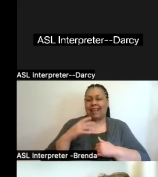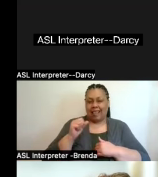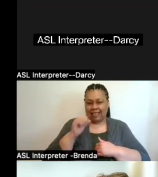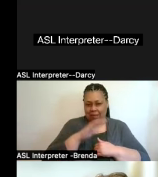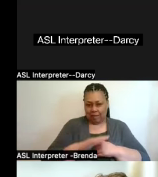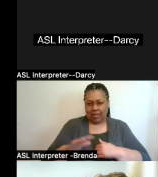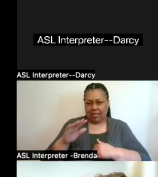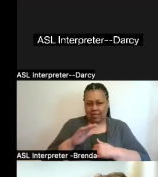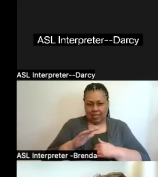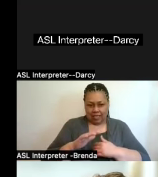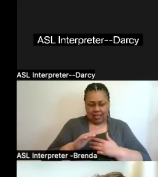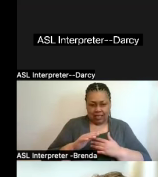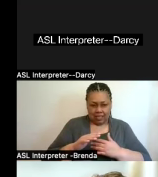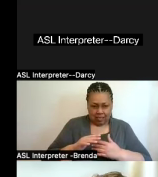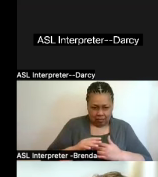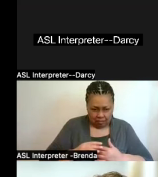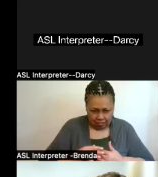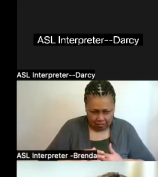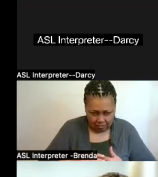exceeded that magnitude 3.5 threshold.